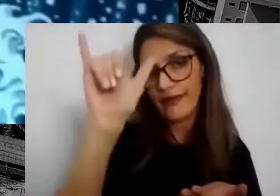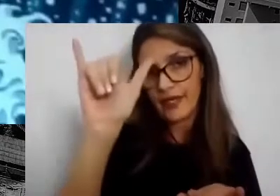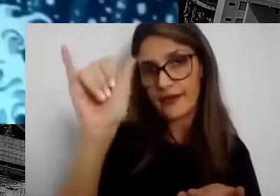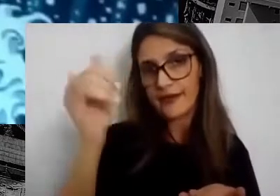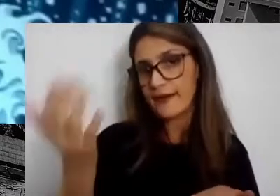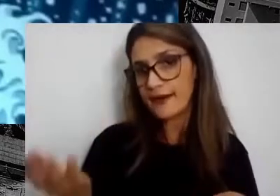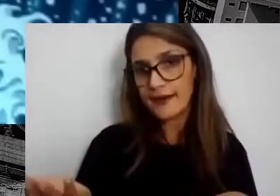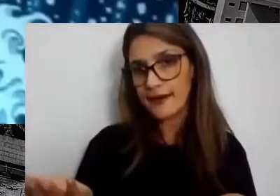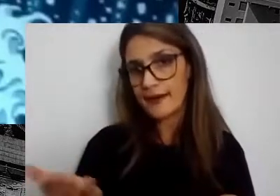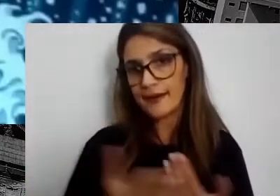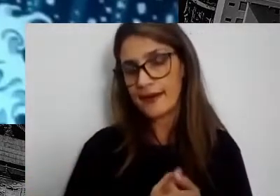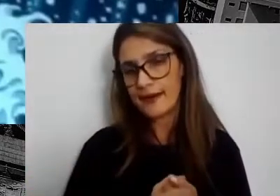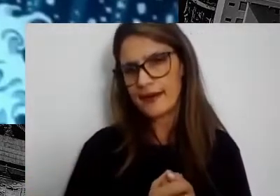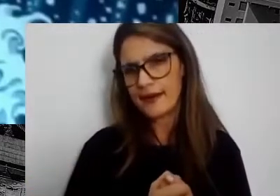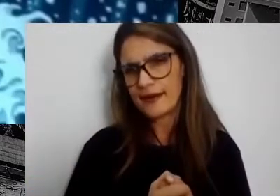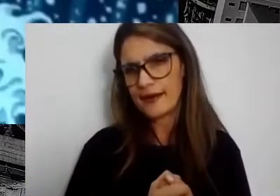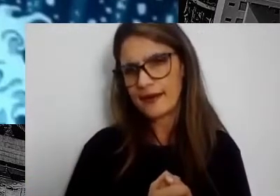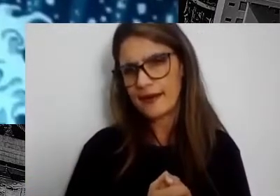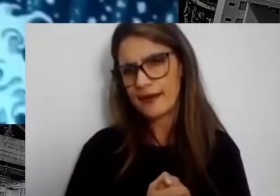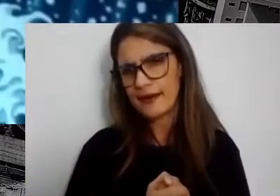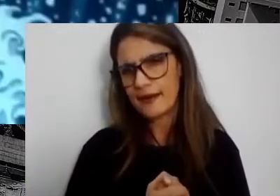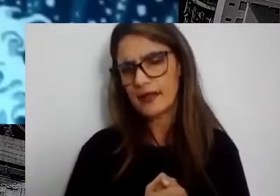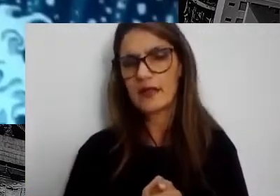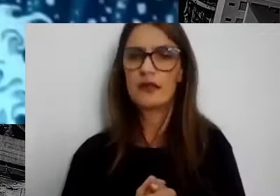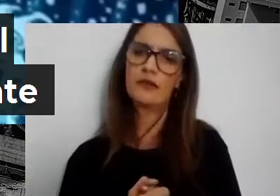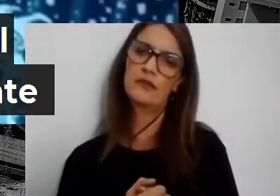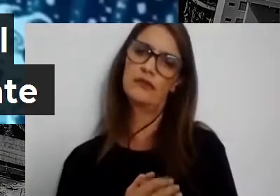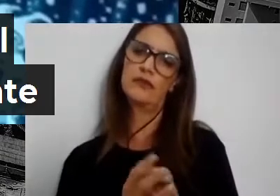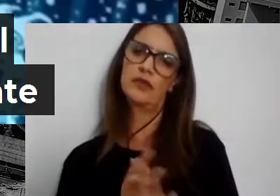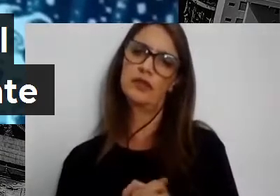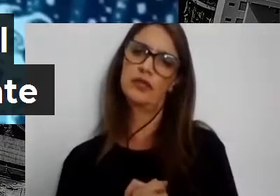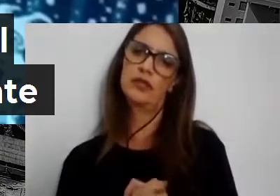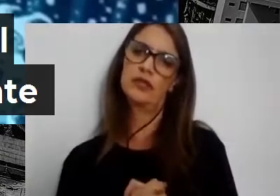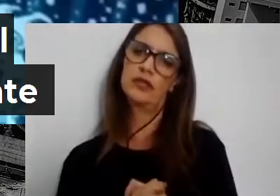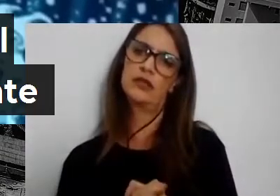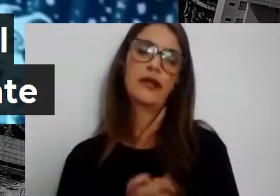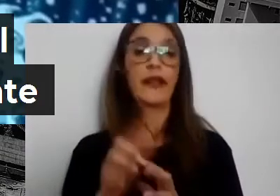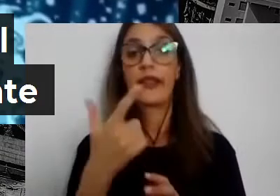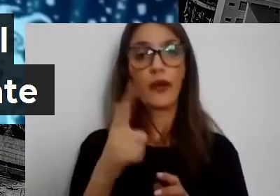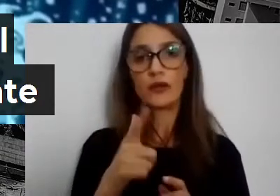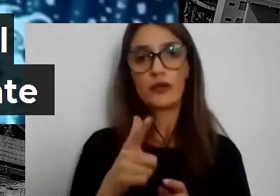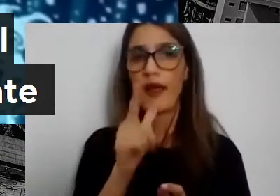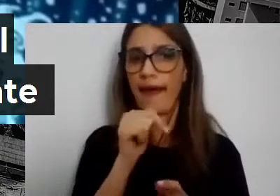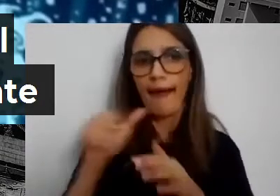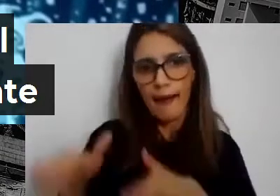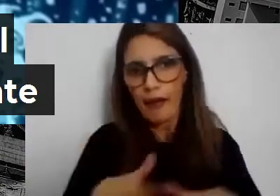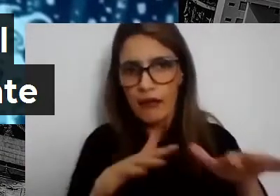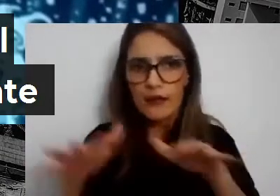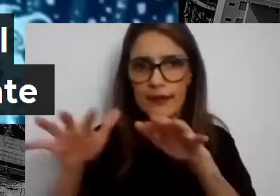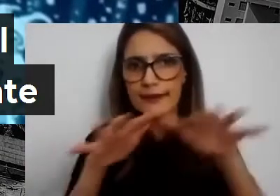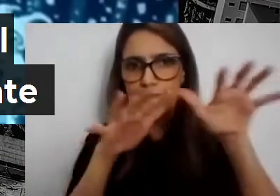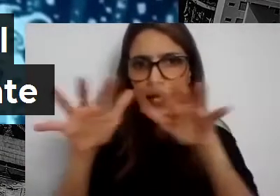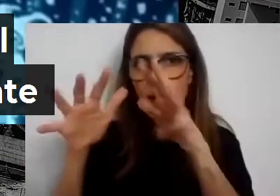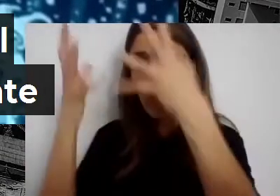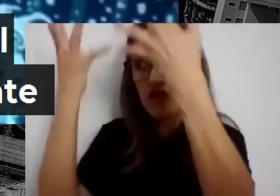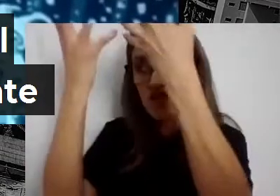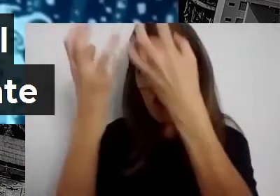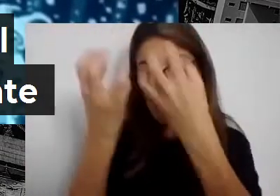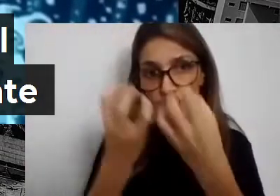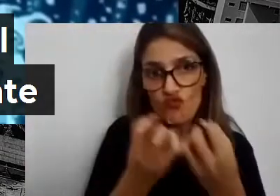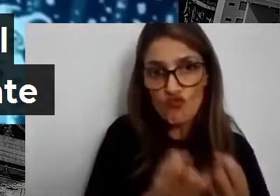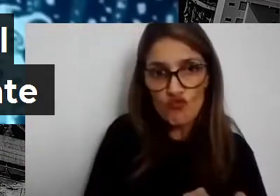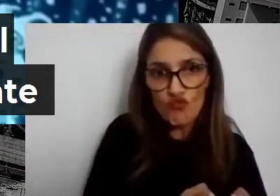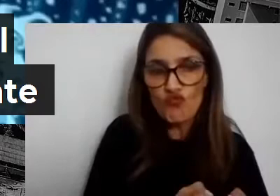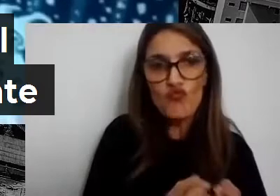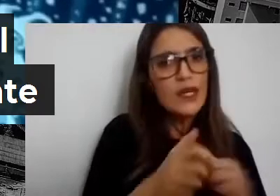making sure there's not flood impact damage. If you were to take a green infrastructure solution approach to that,